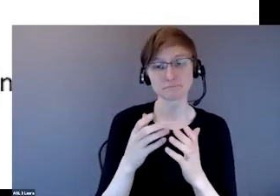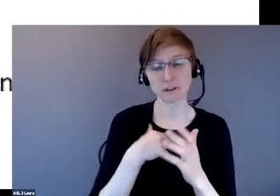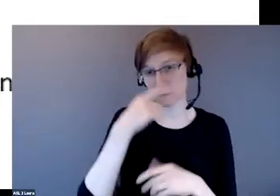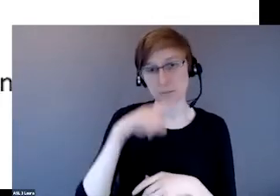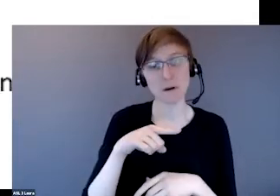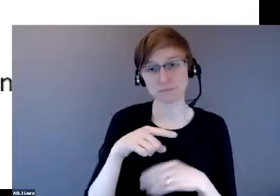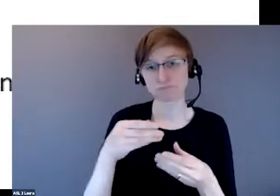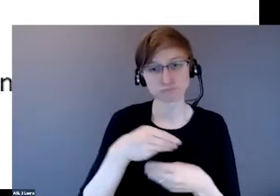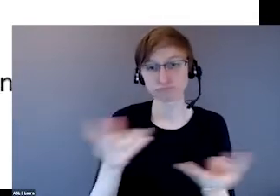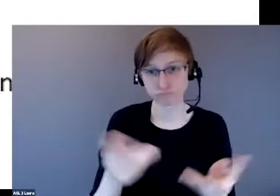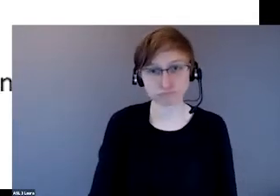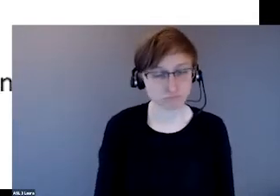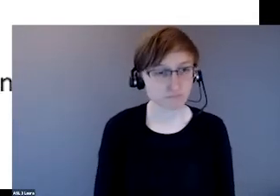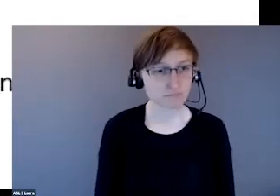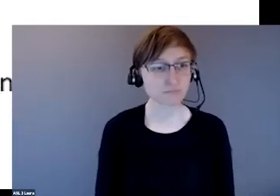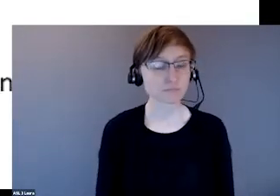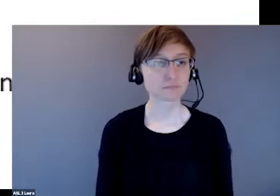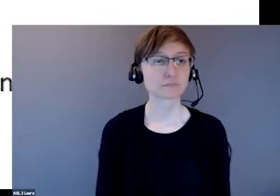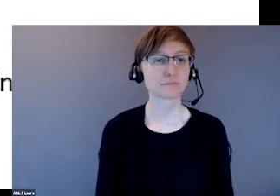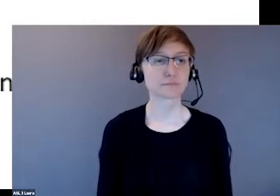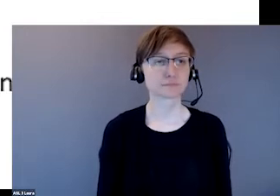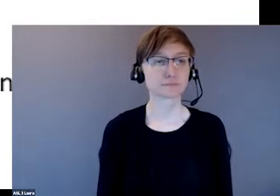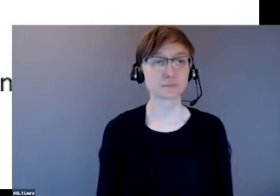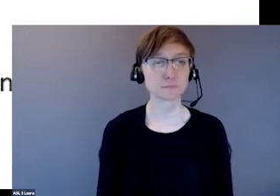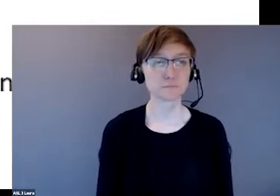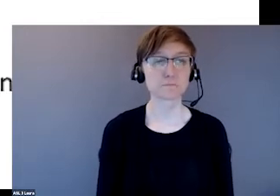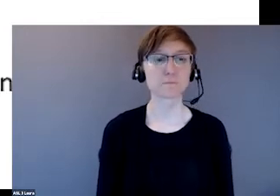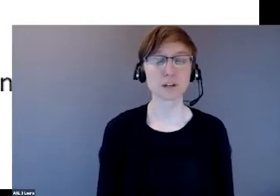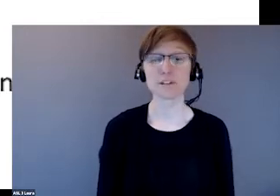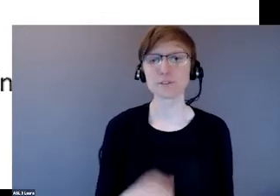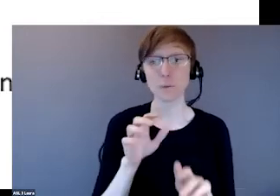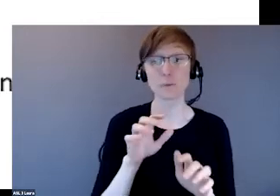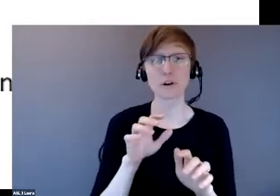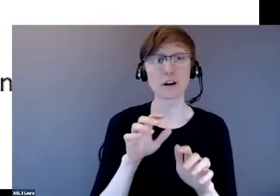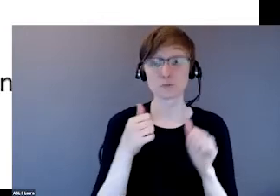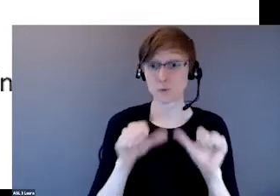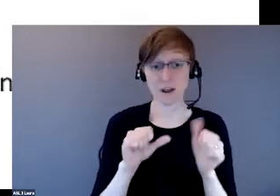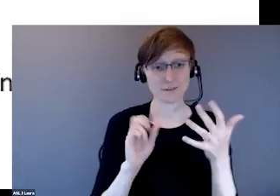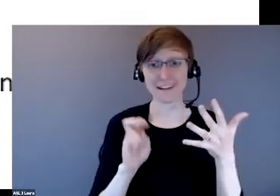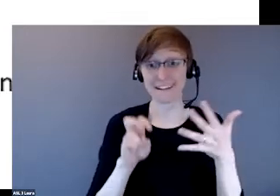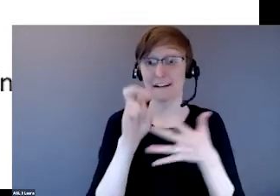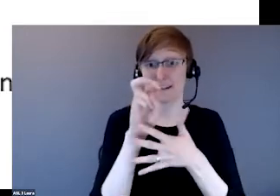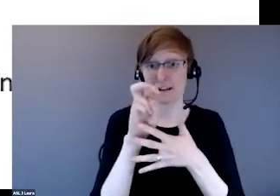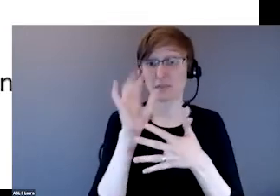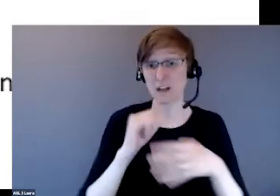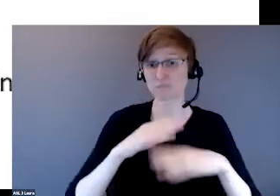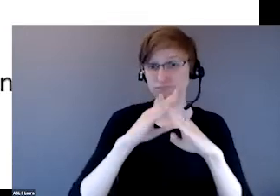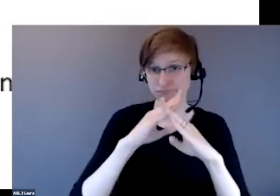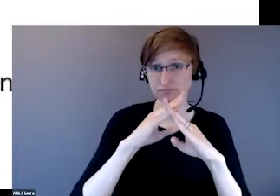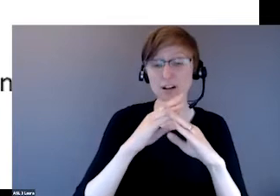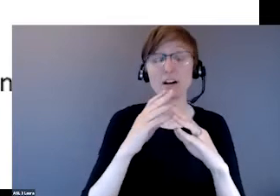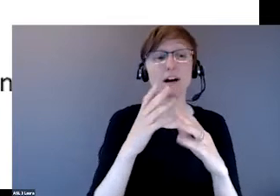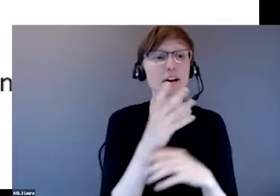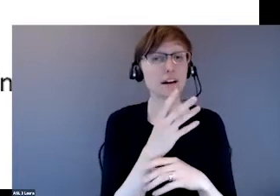beyond advancement barriers, there are also barriers when someone is in a leadership position and has a disability. One way of looking